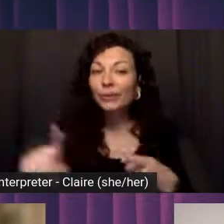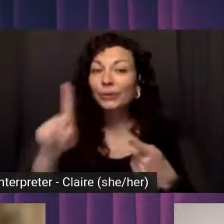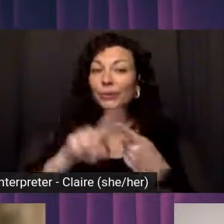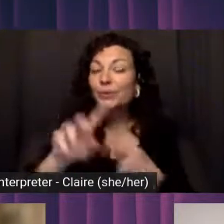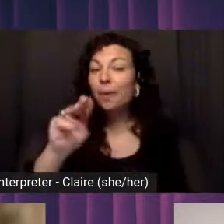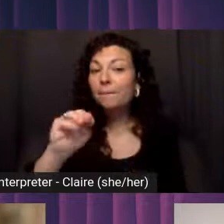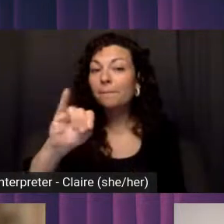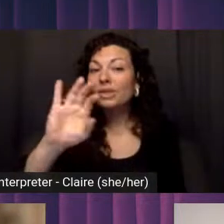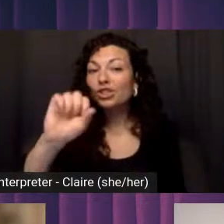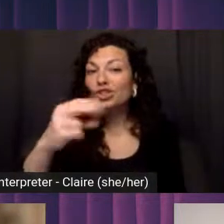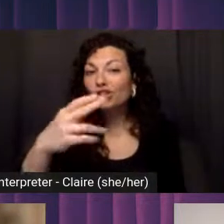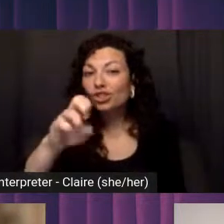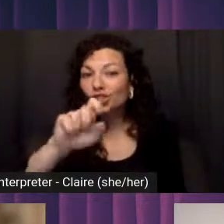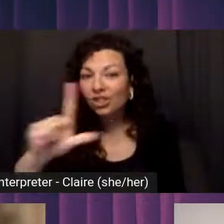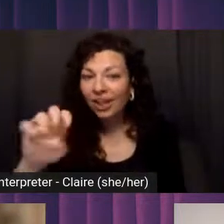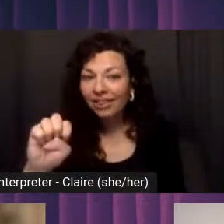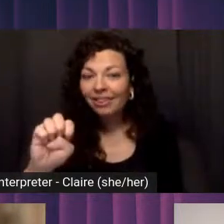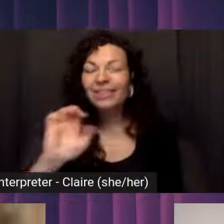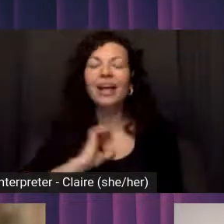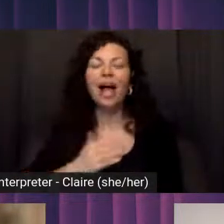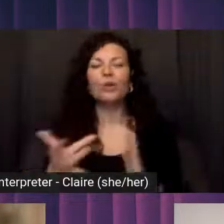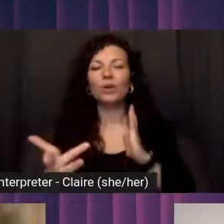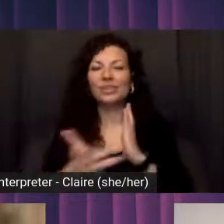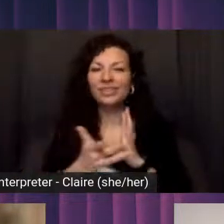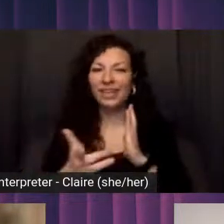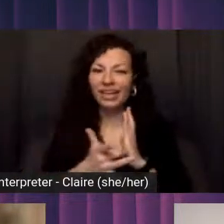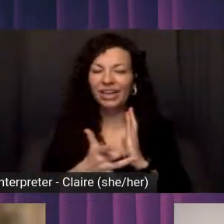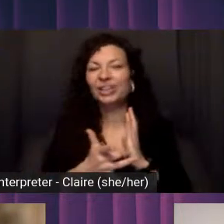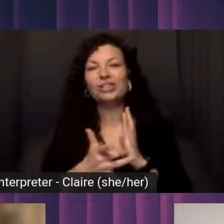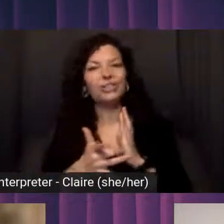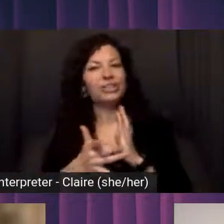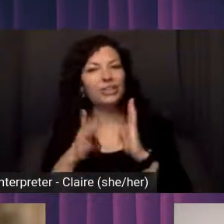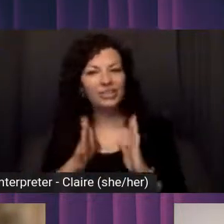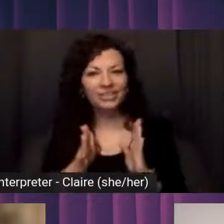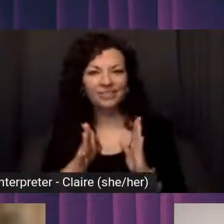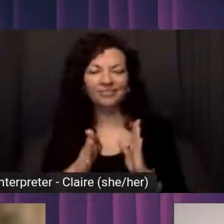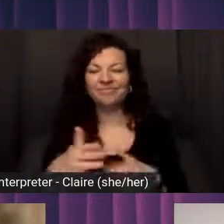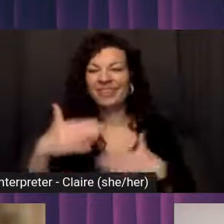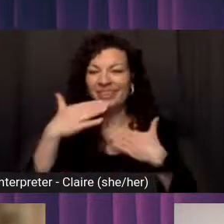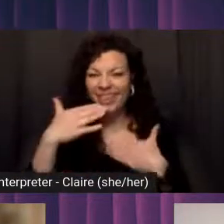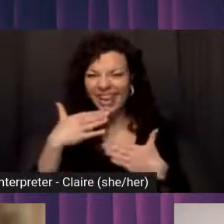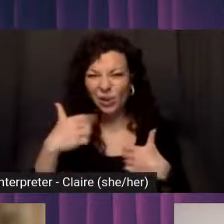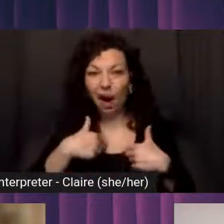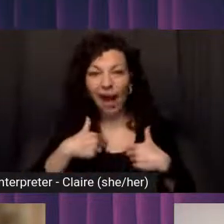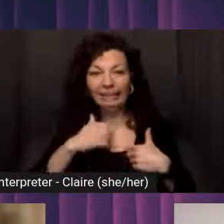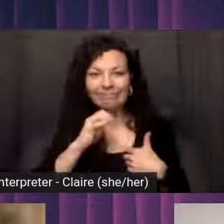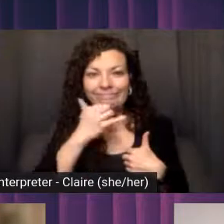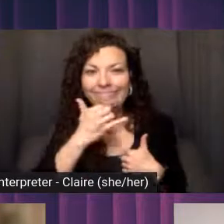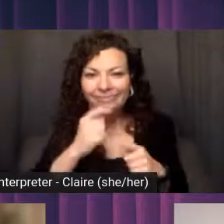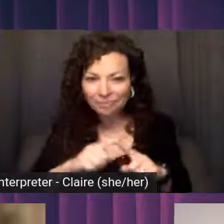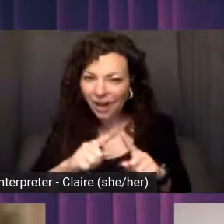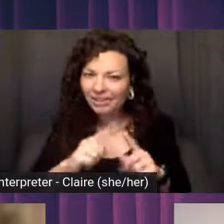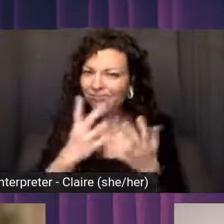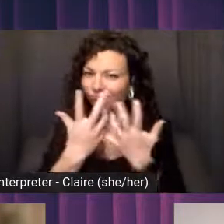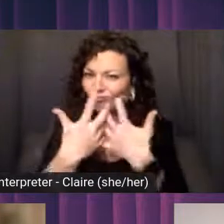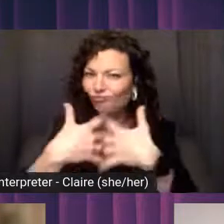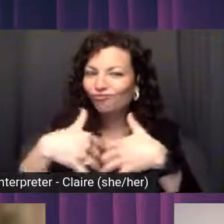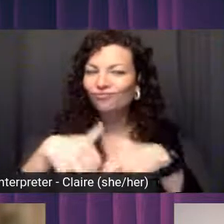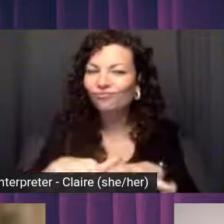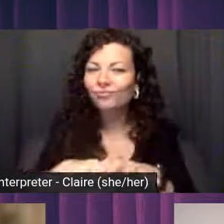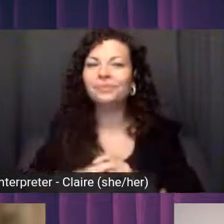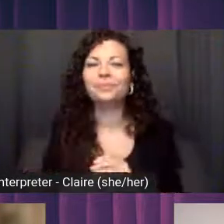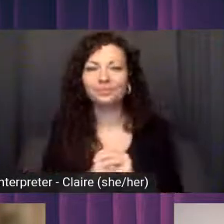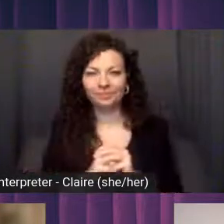smoothly, even with our technological hiccups that I caused. And please stay in touch. We'll drop a link in